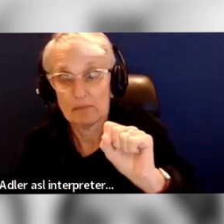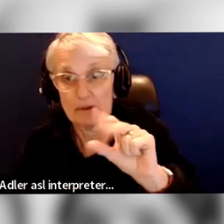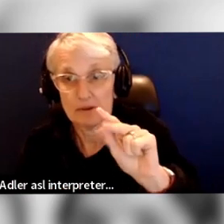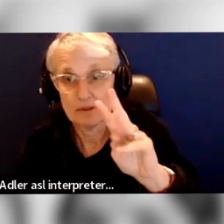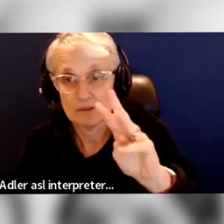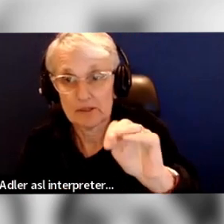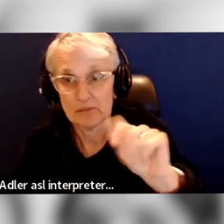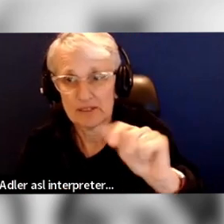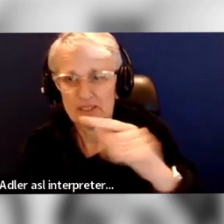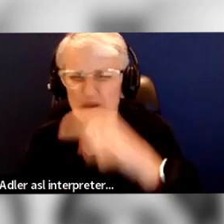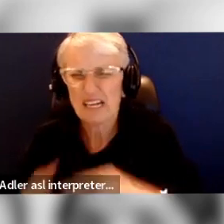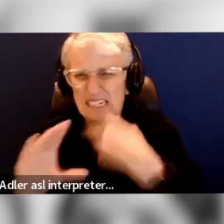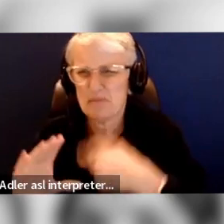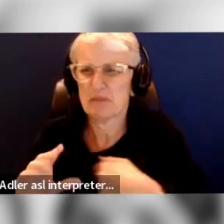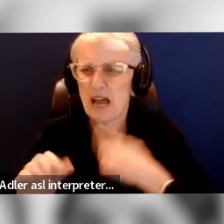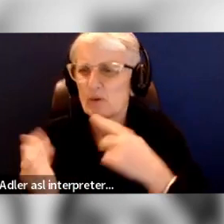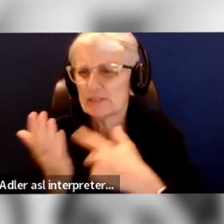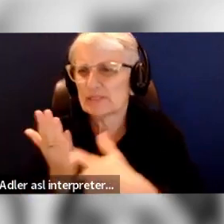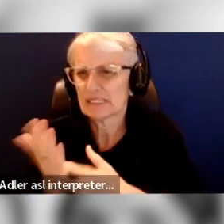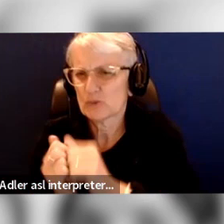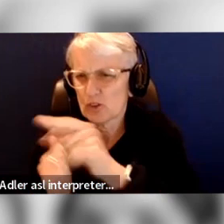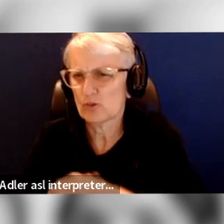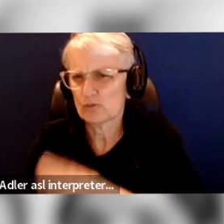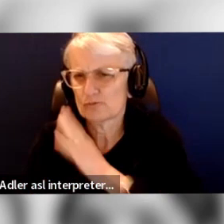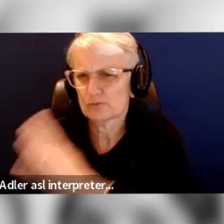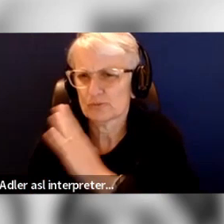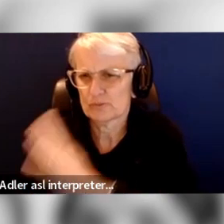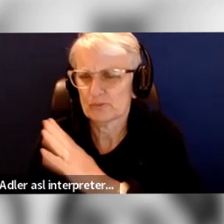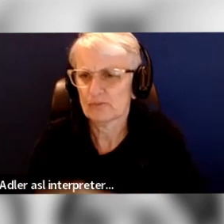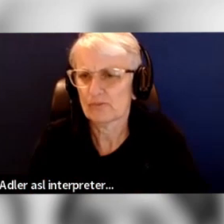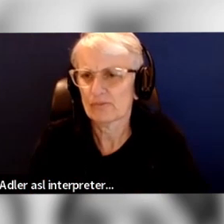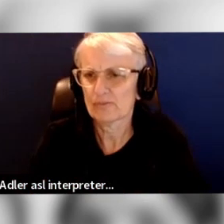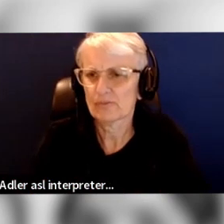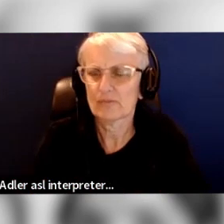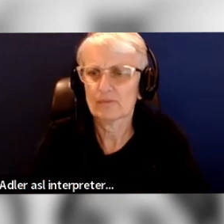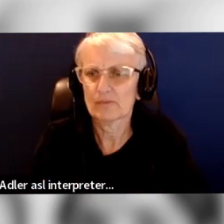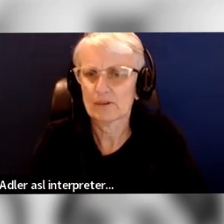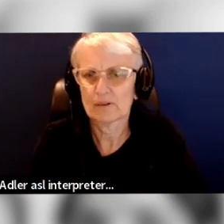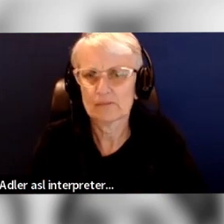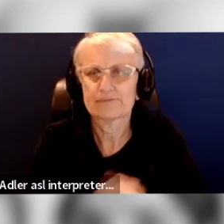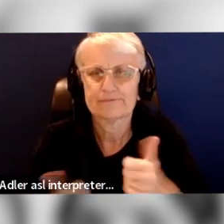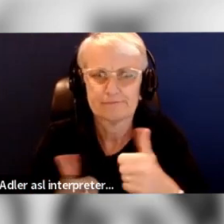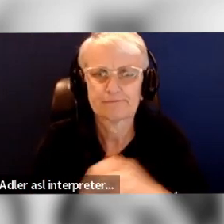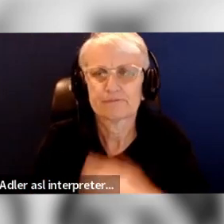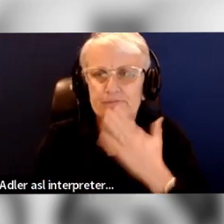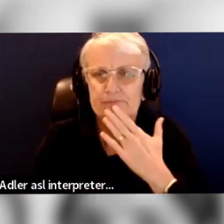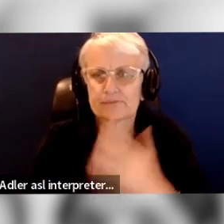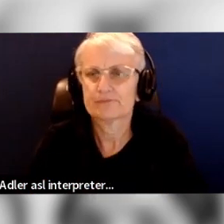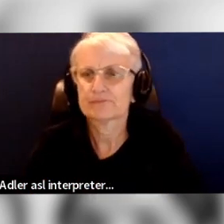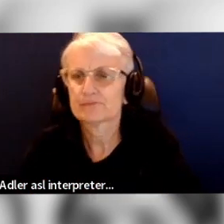could ask you to send me an email, I can troubleshoot it for you and I can make sure that you can open those sections back up and edit them. Awesome, thank you.